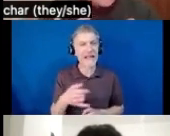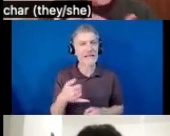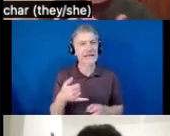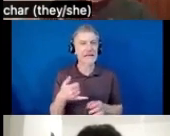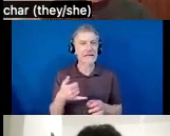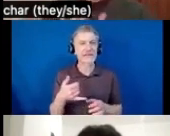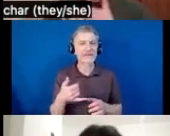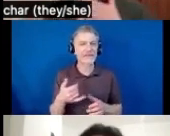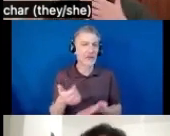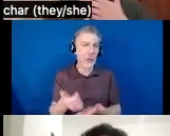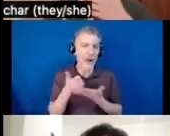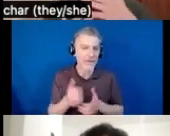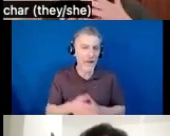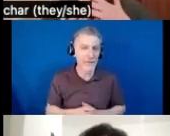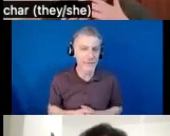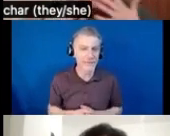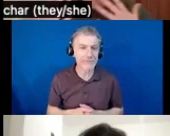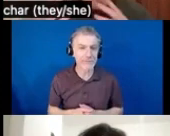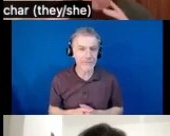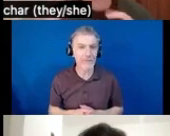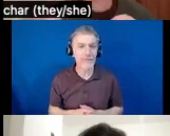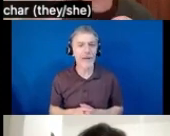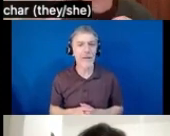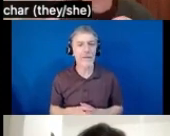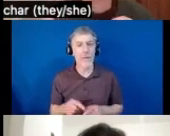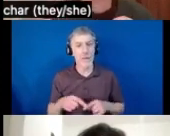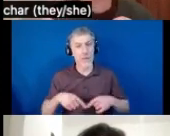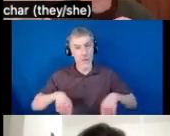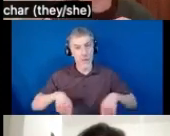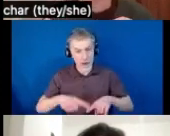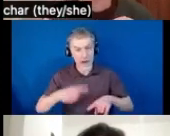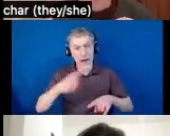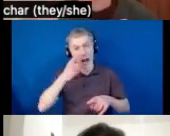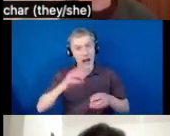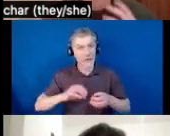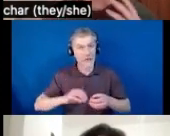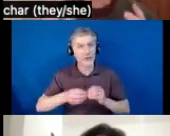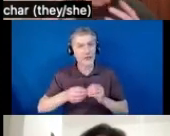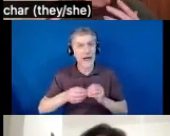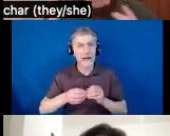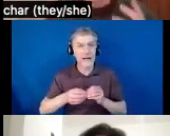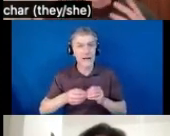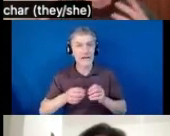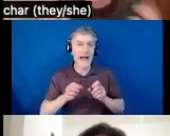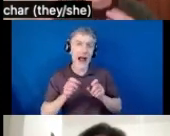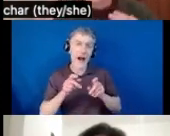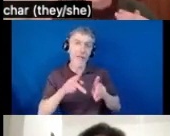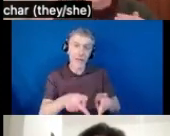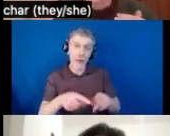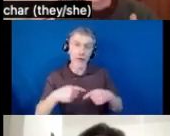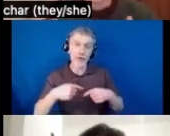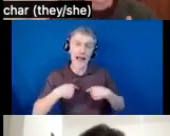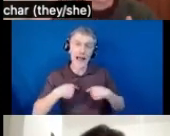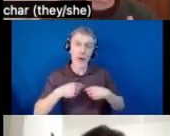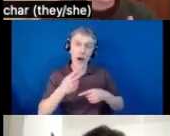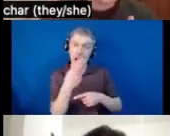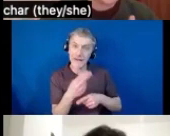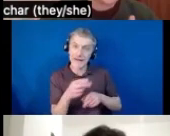But I do think there are ways that we can maybe create practices that feel more in line with the things that we